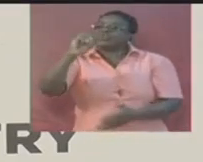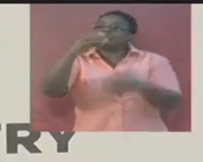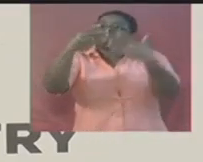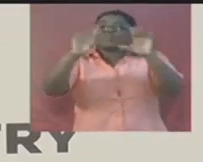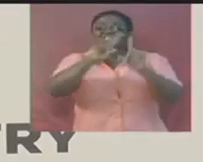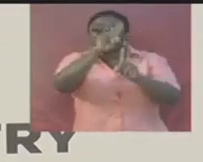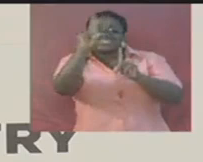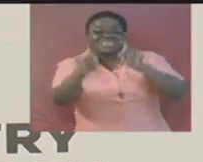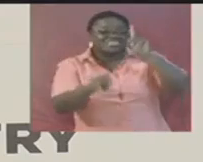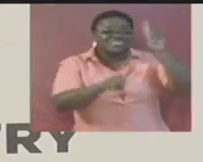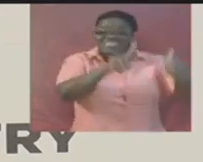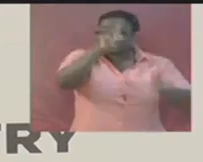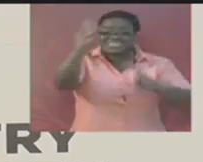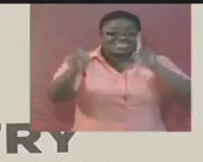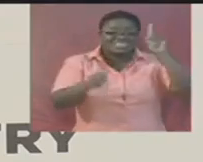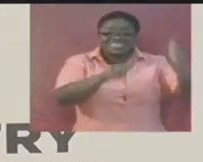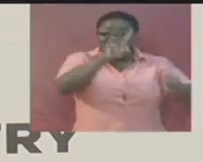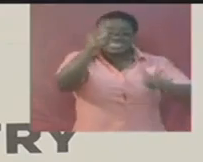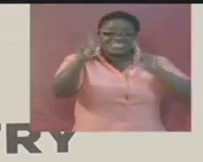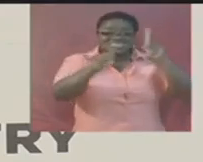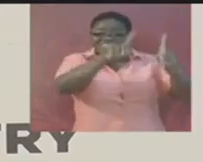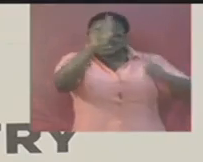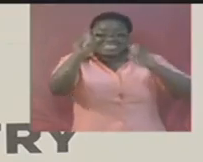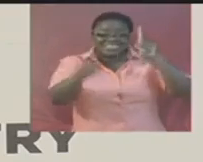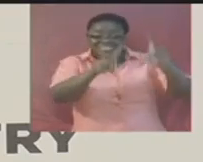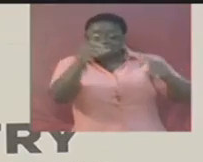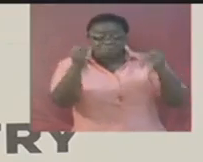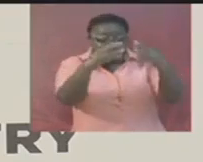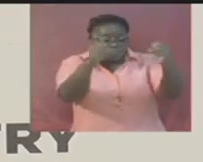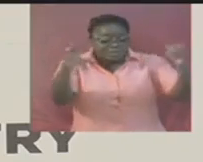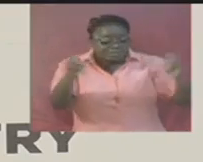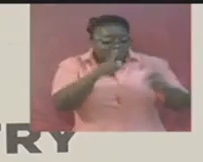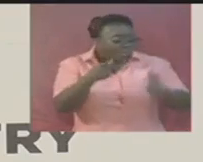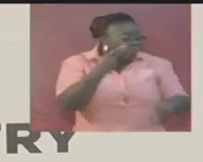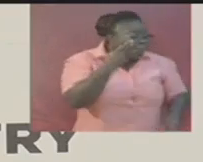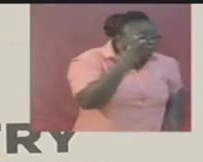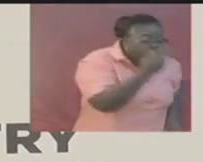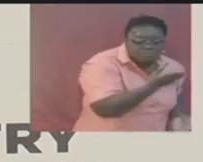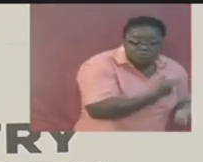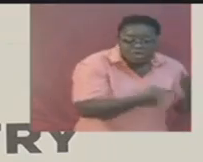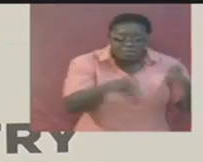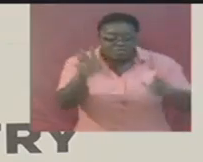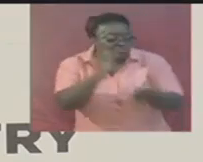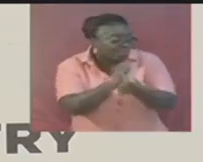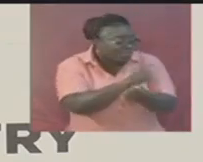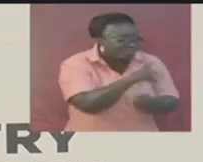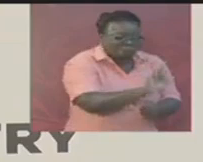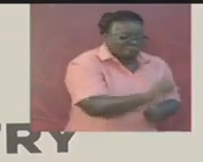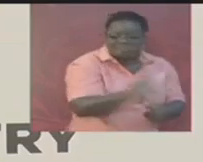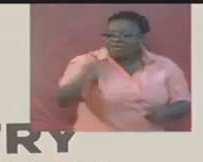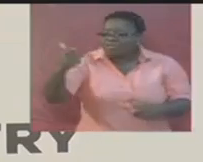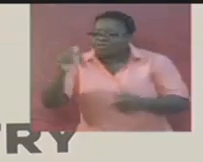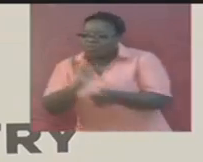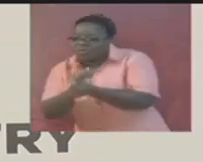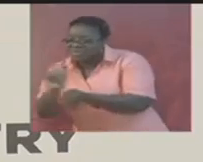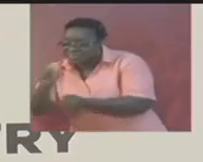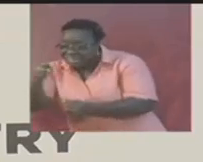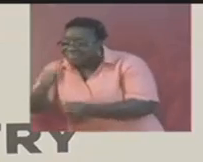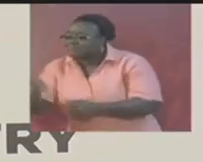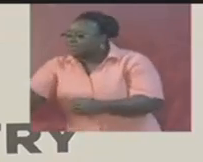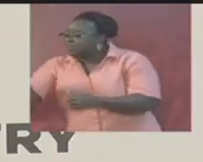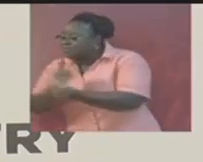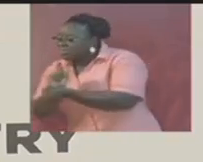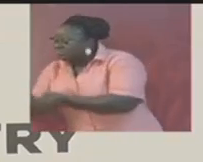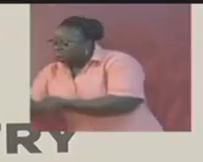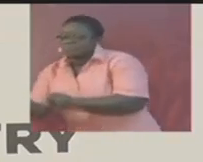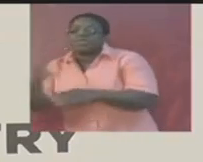seeing the research in a real world setting, seeing the adverse reactions, seeing what has worked and what has not worked. And I think that benefit will go a